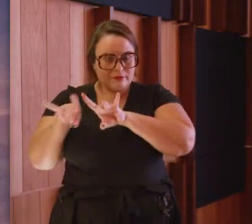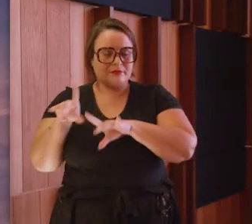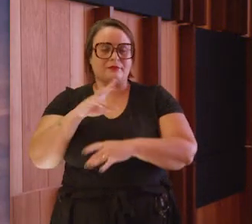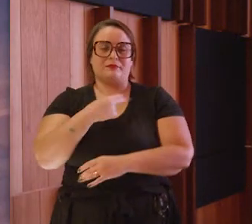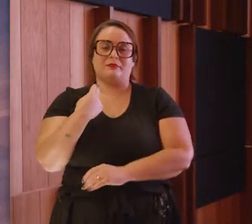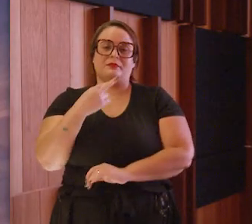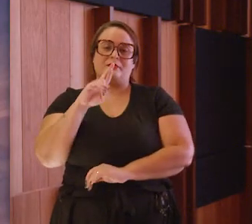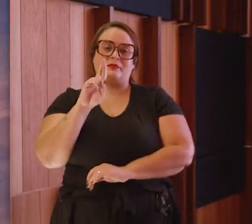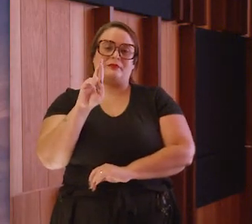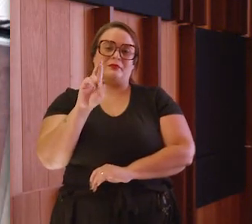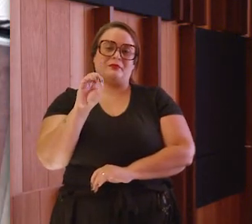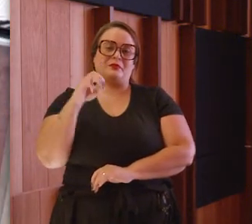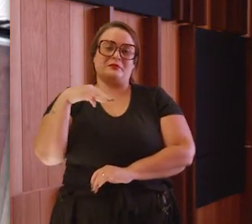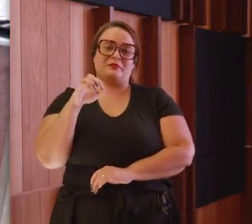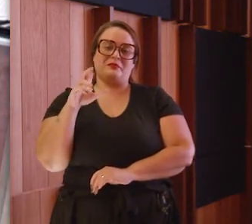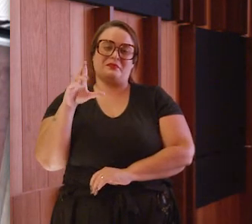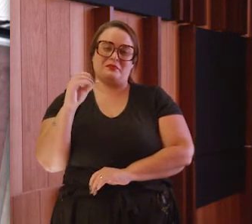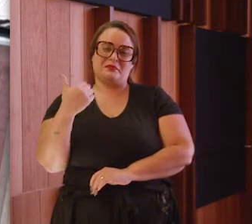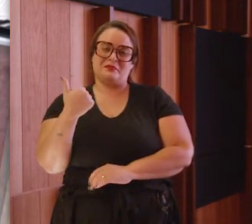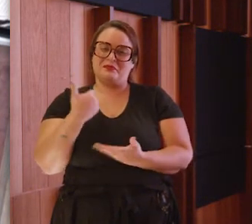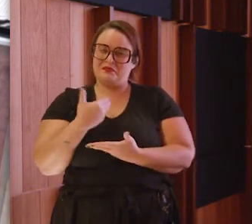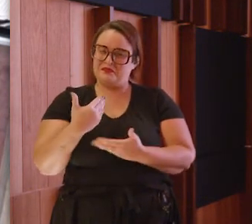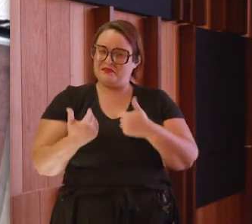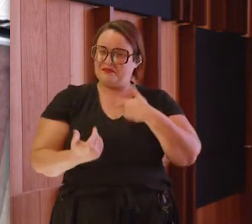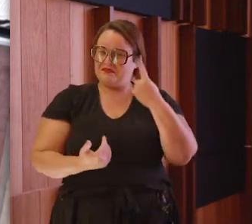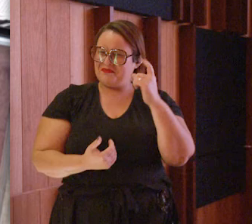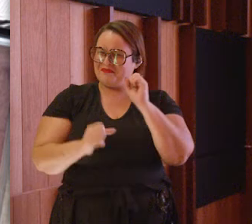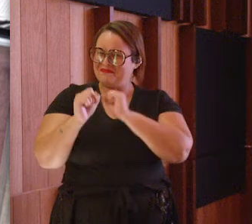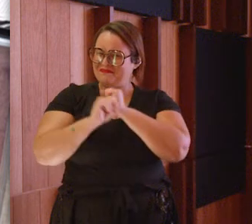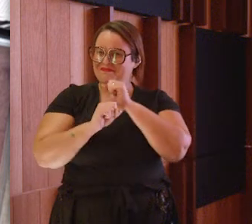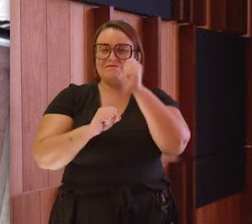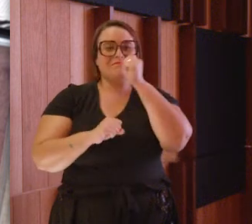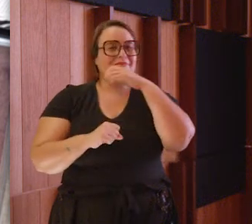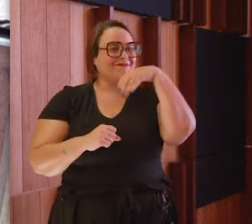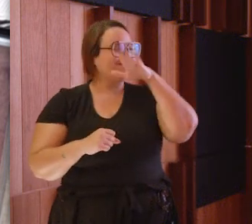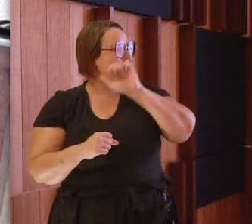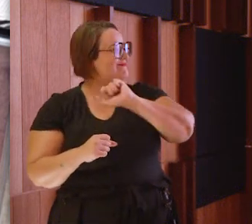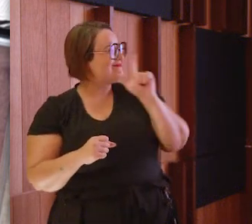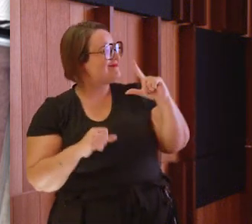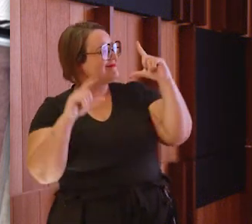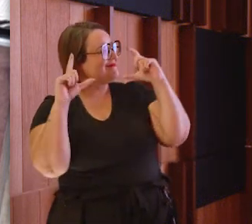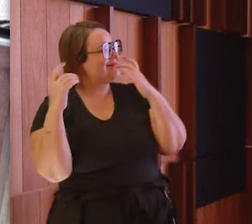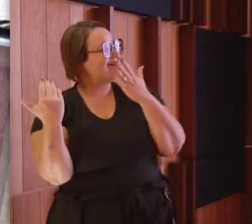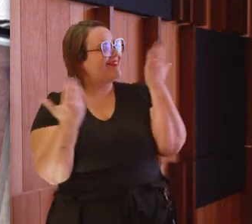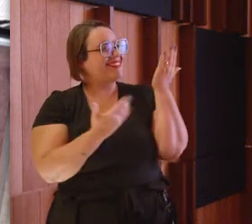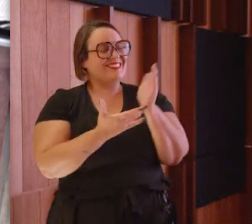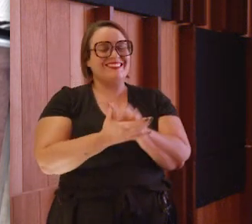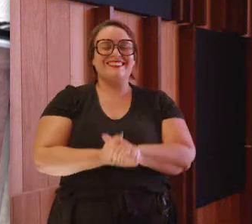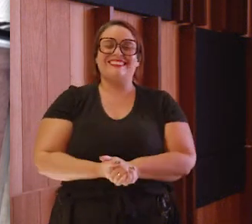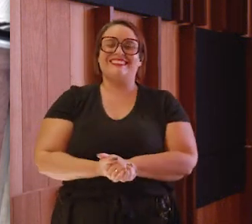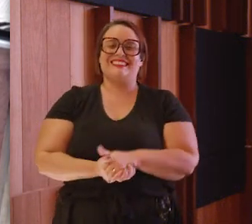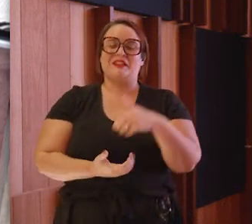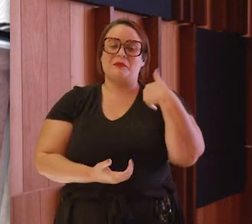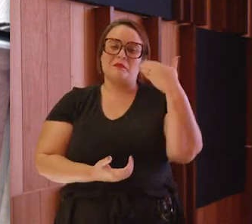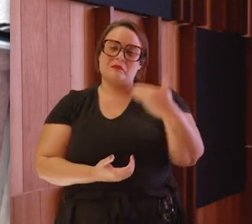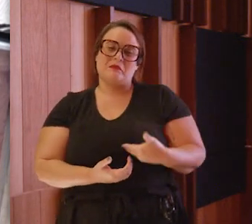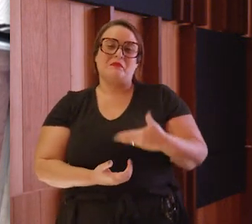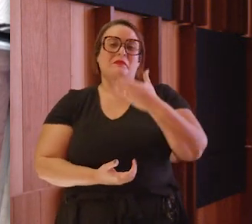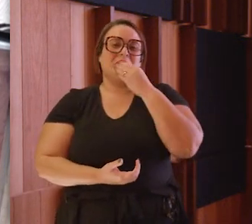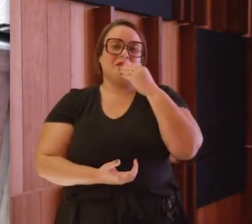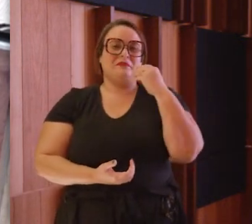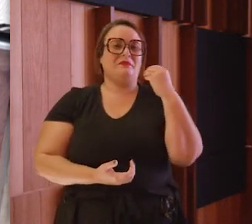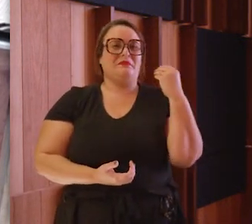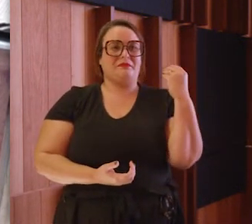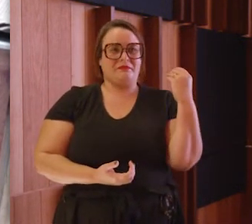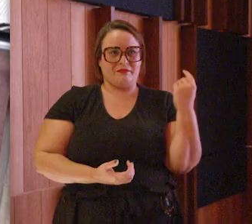on, on the screen there. But I'm a fairly large brown man dressed in black and blue, also